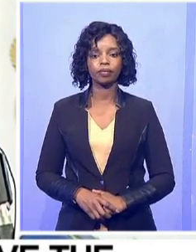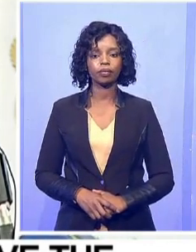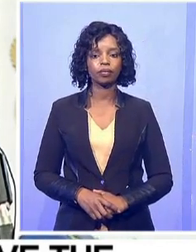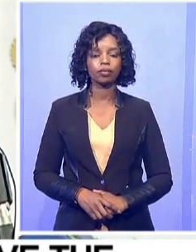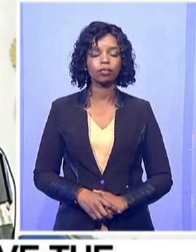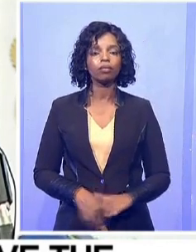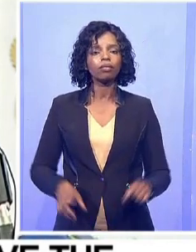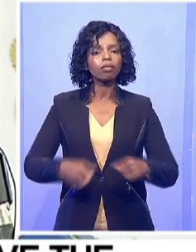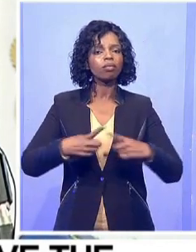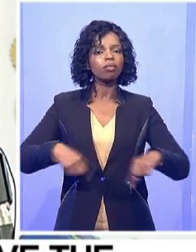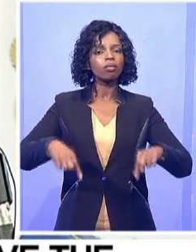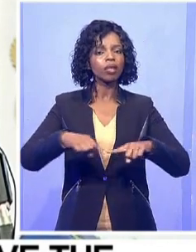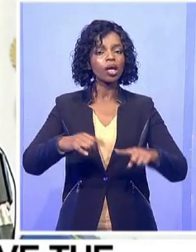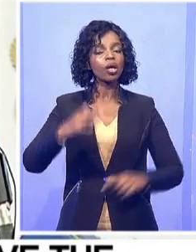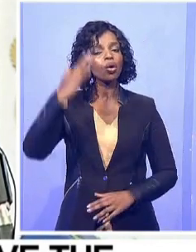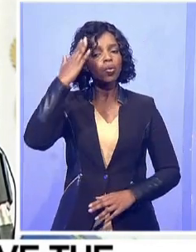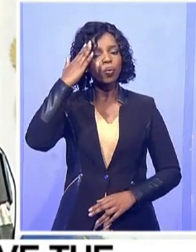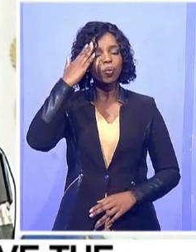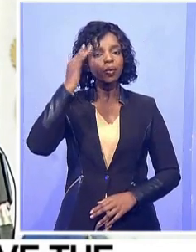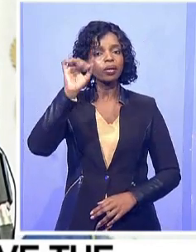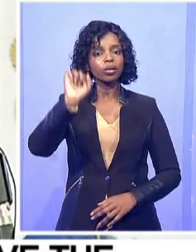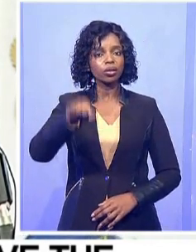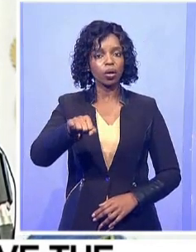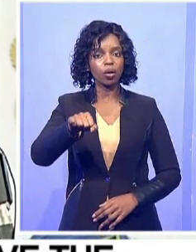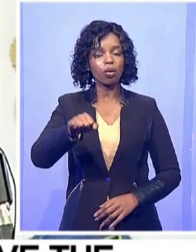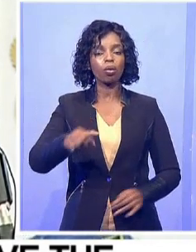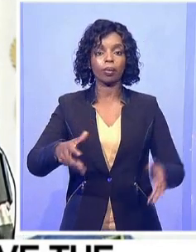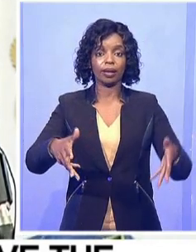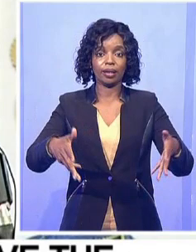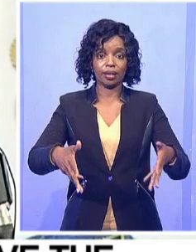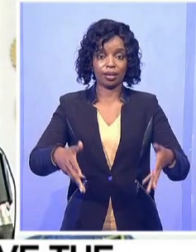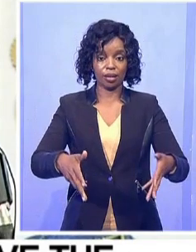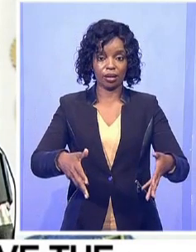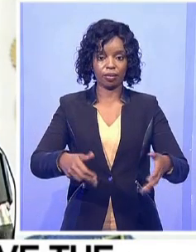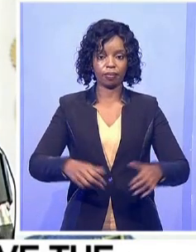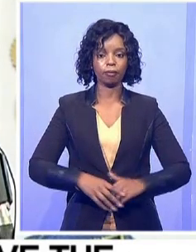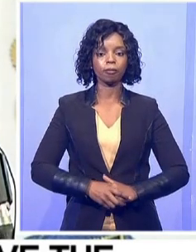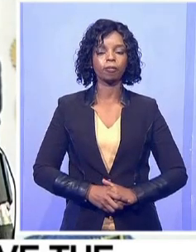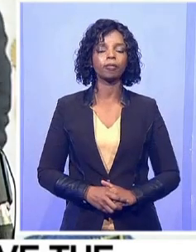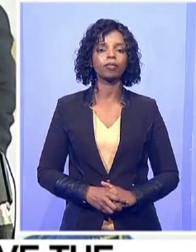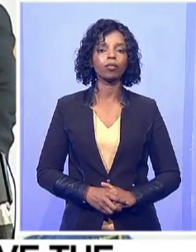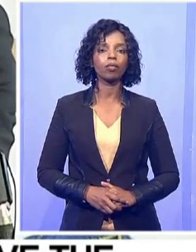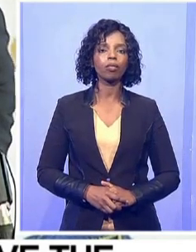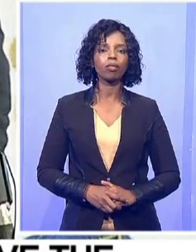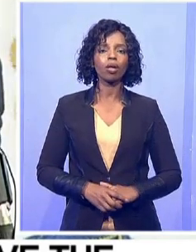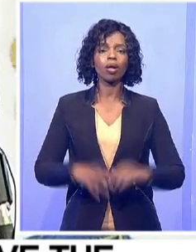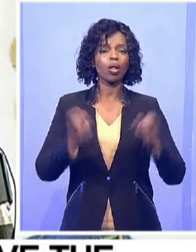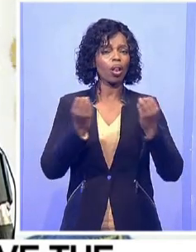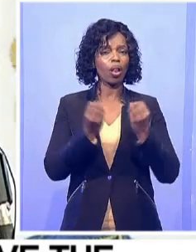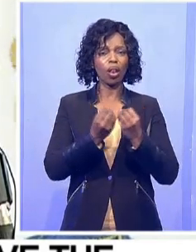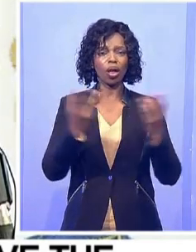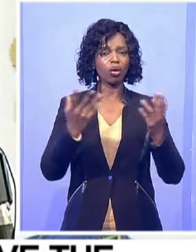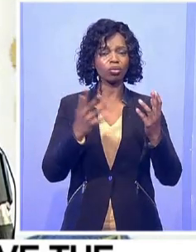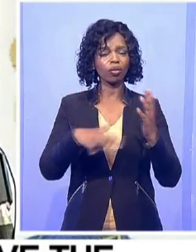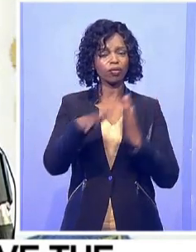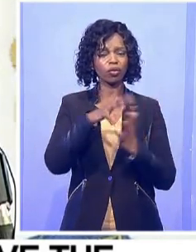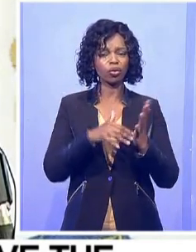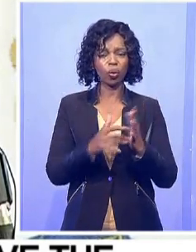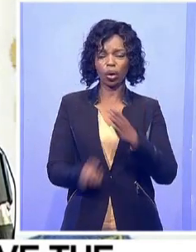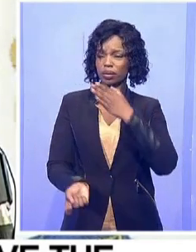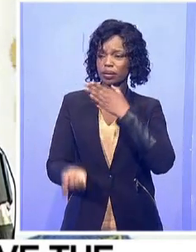We know, we hear a lot of stories about